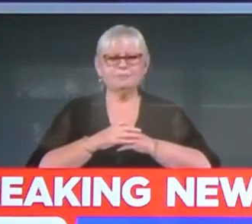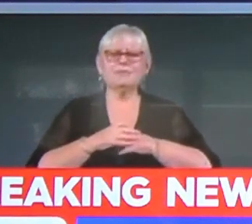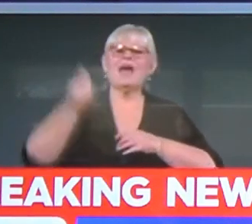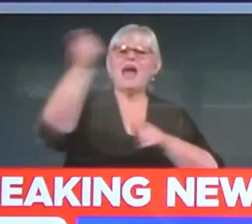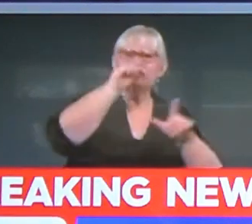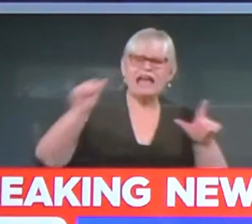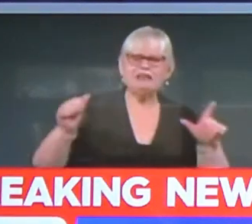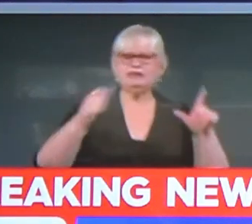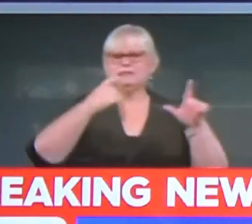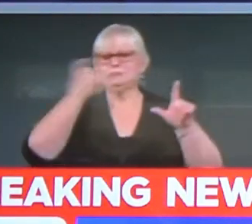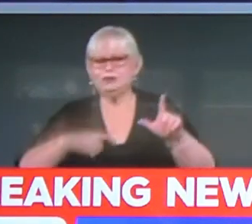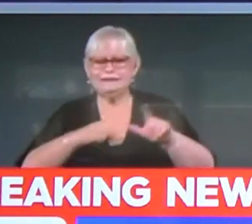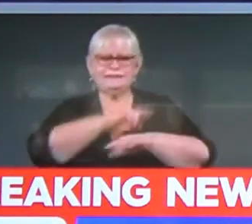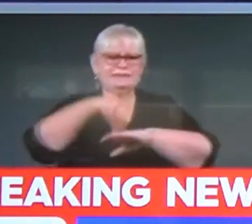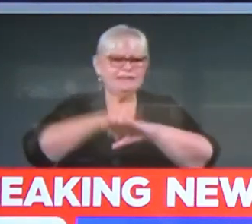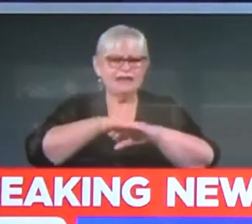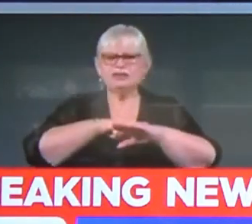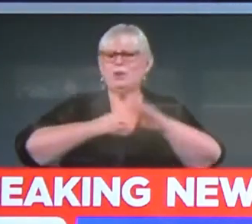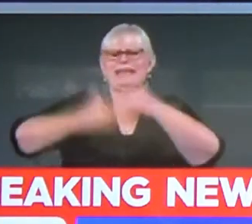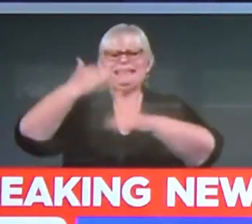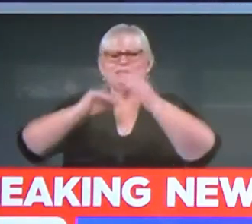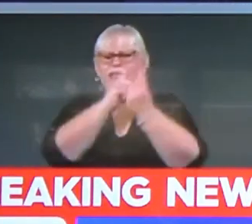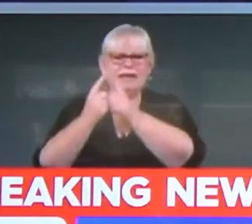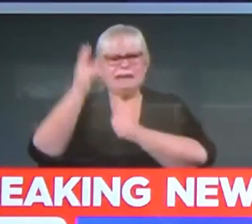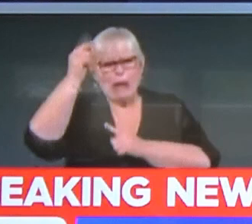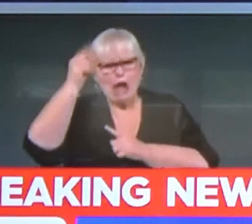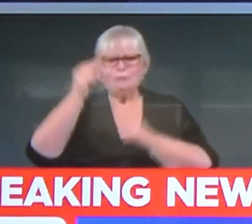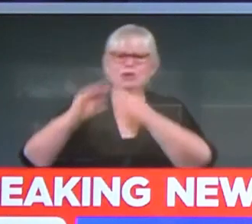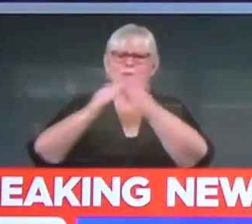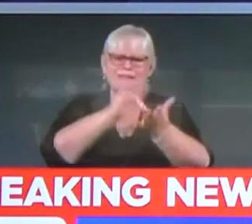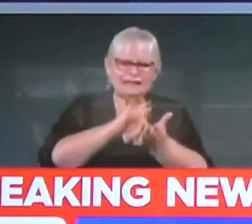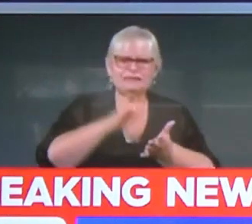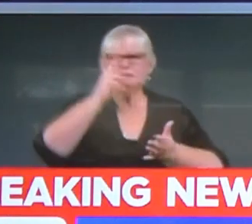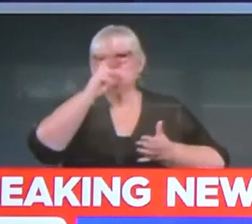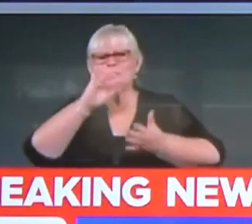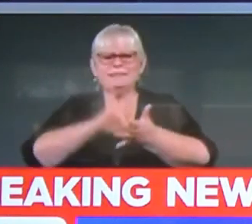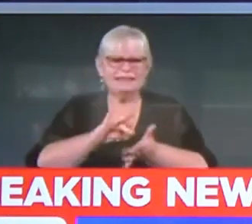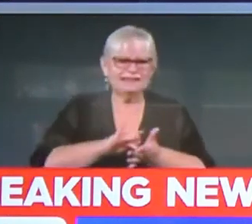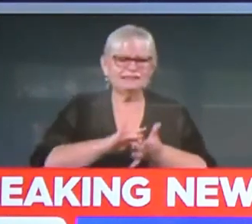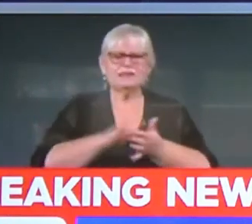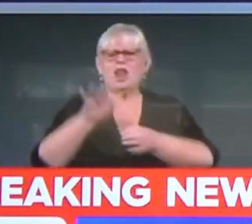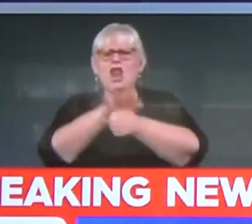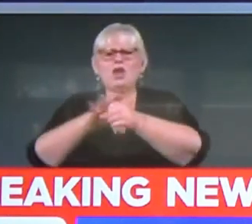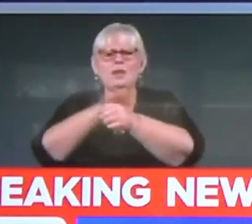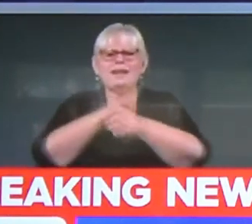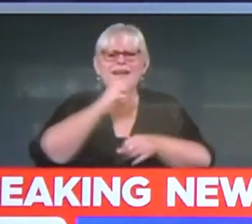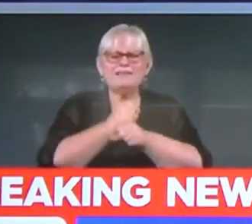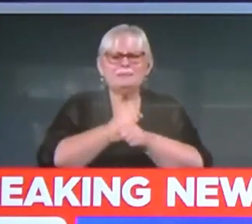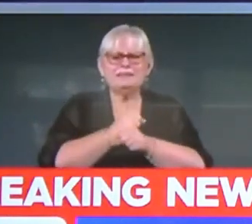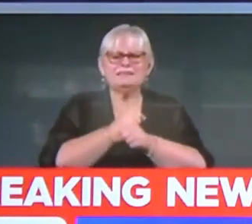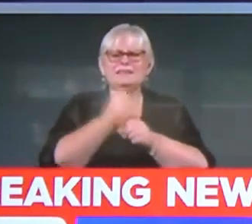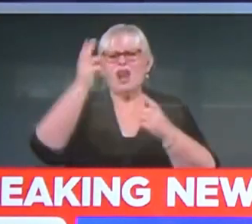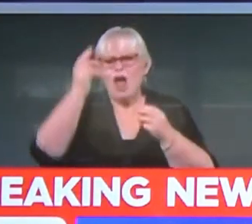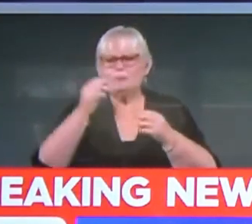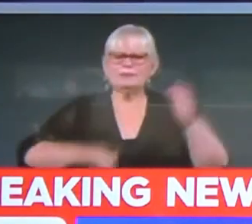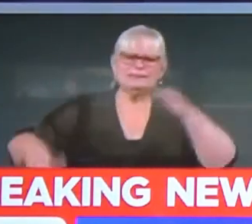Galleries, museums, national institutions, historic sites, libraries, community centres, youth centres, local government non-essential facilities,